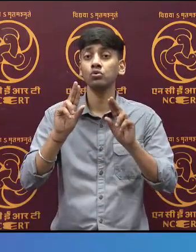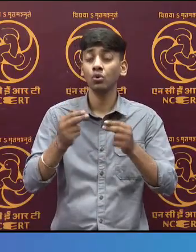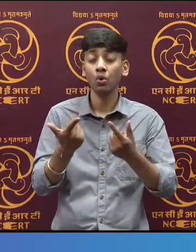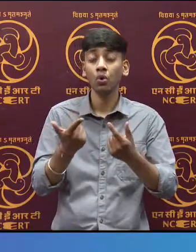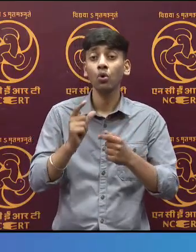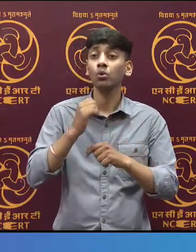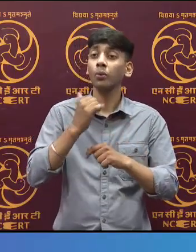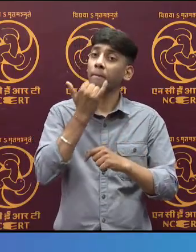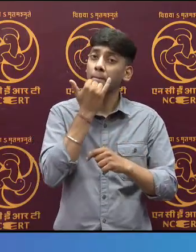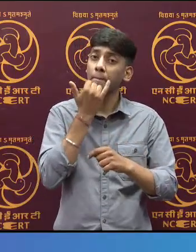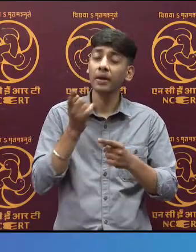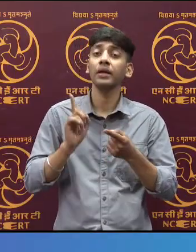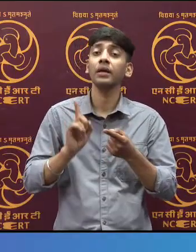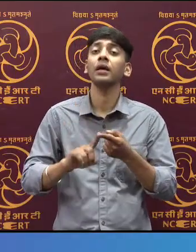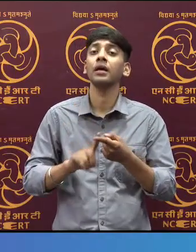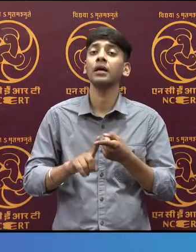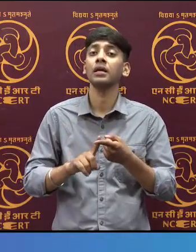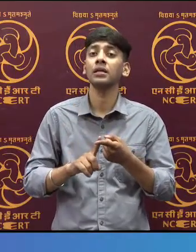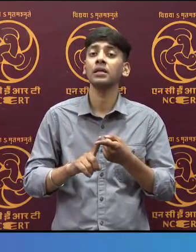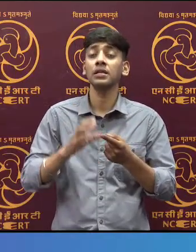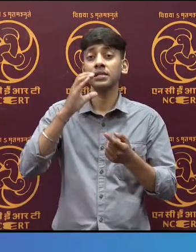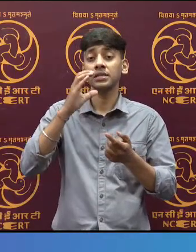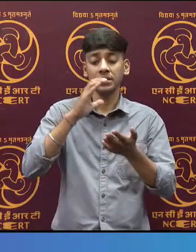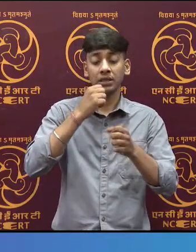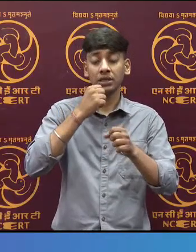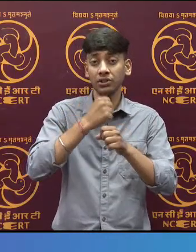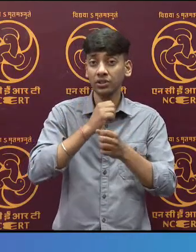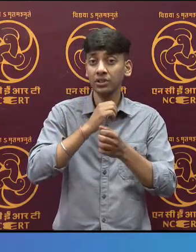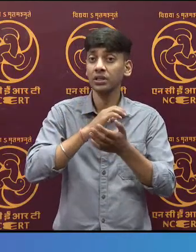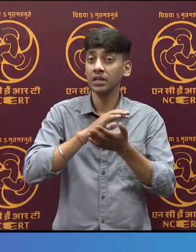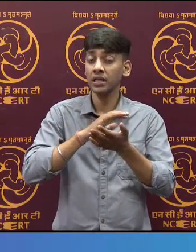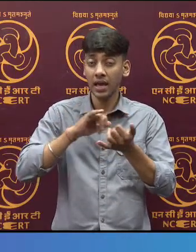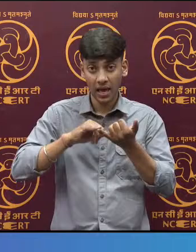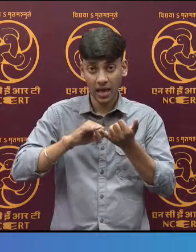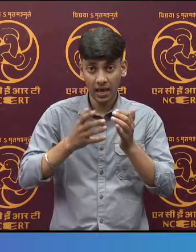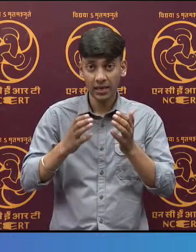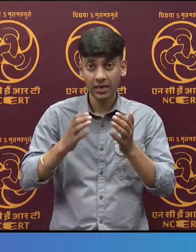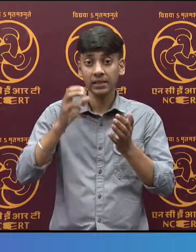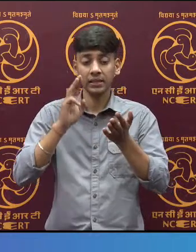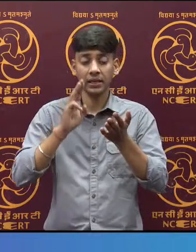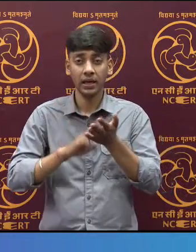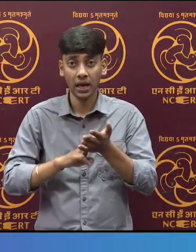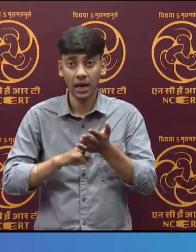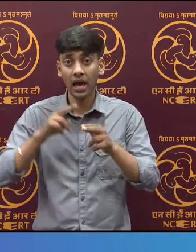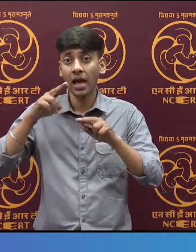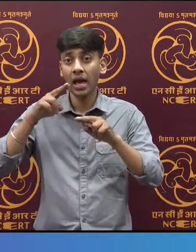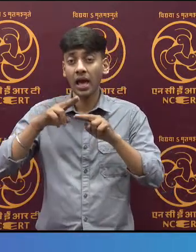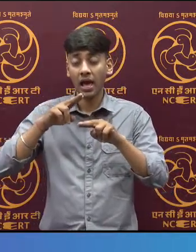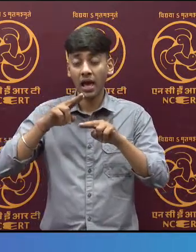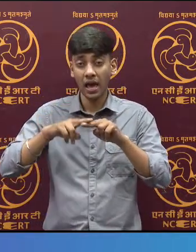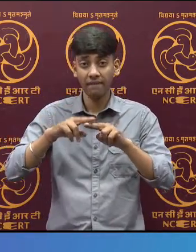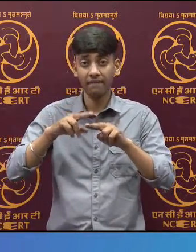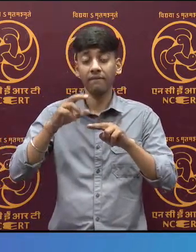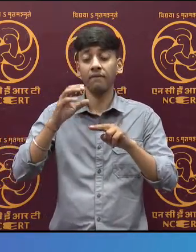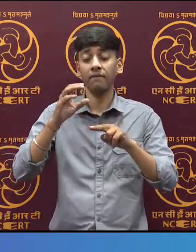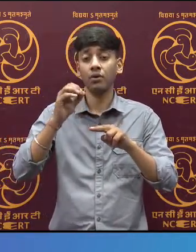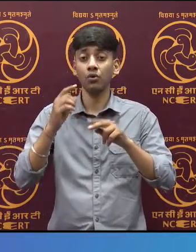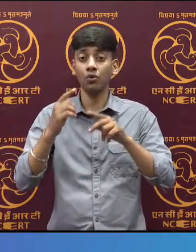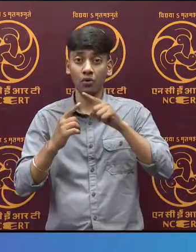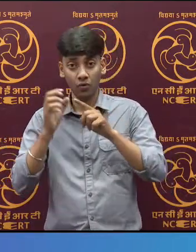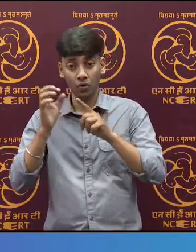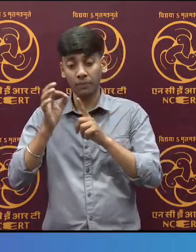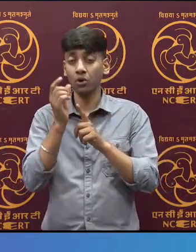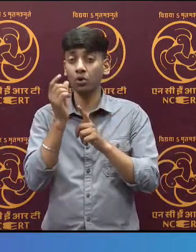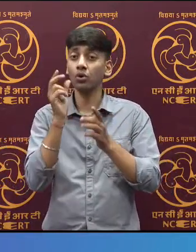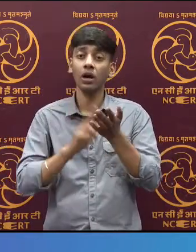meter kilogram second, CGS centimeters grams seconds, and FPS foot pound second. So we have to stick to either